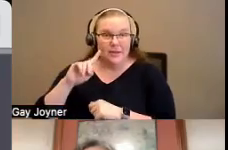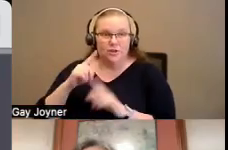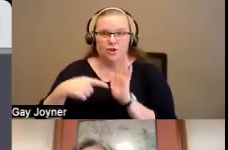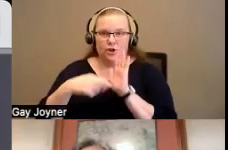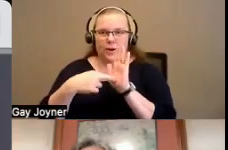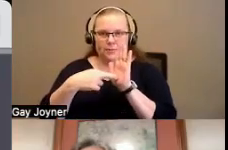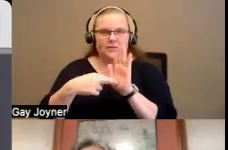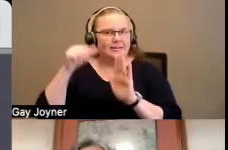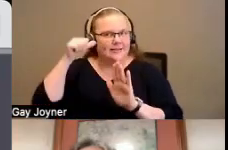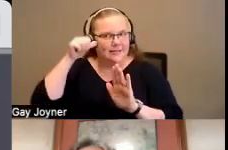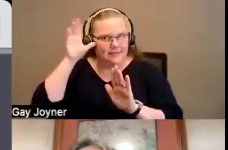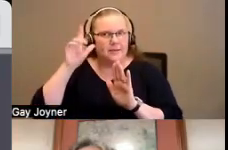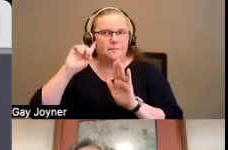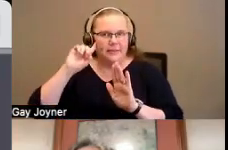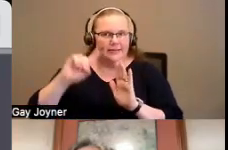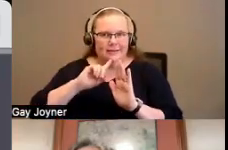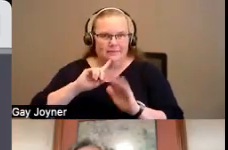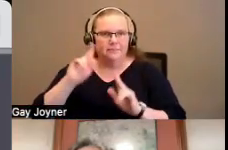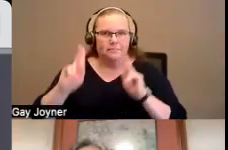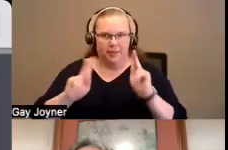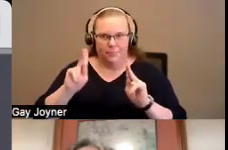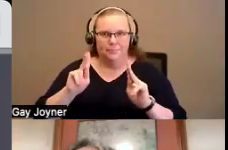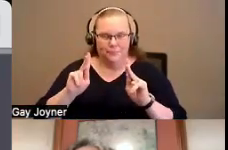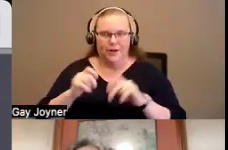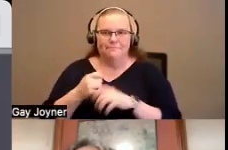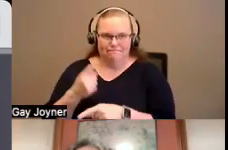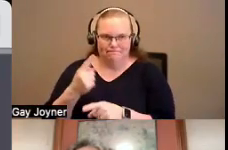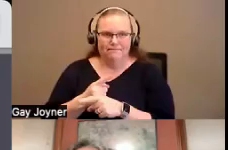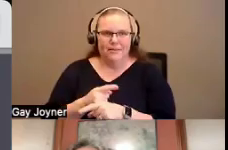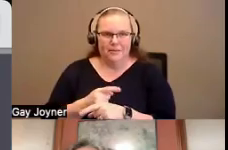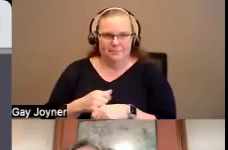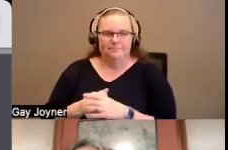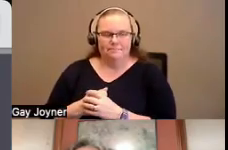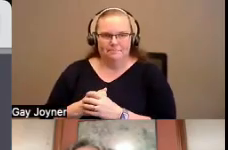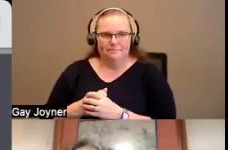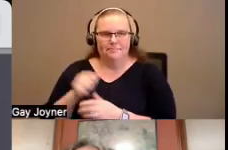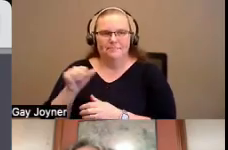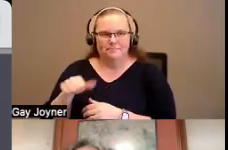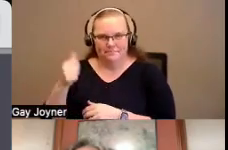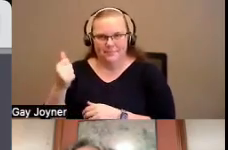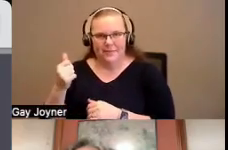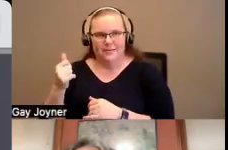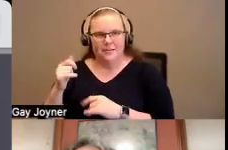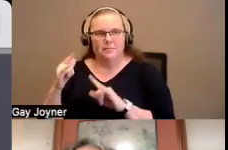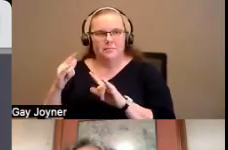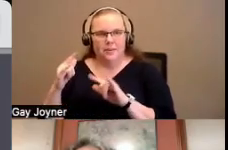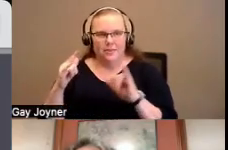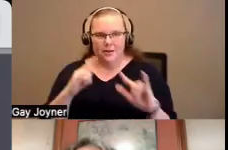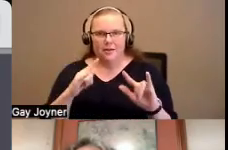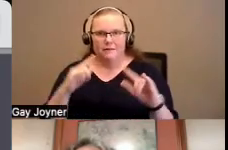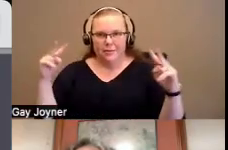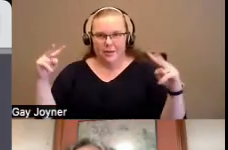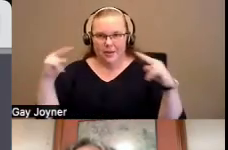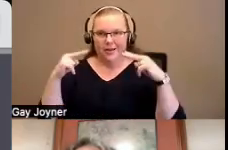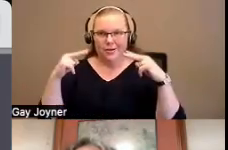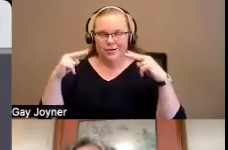way she's they're looking she at represents the complete deaf people. Right. Mm. the love in their gaze